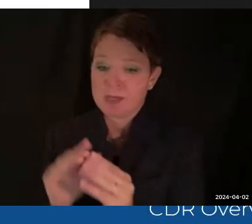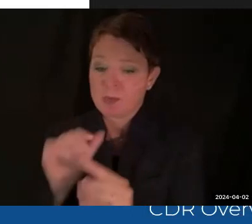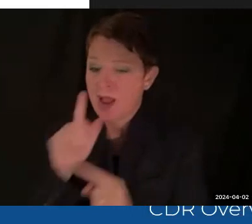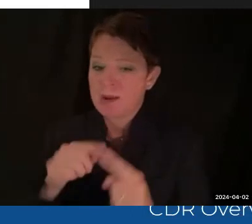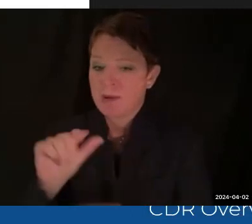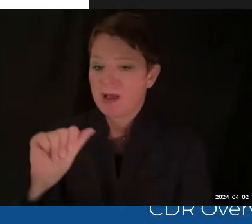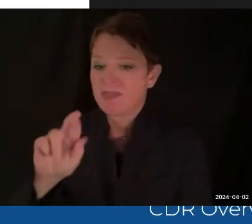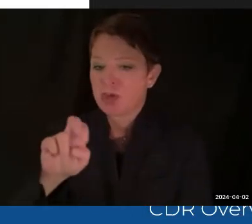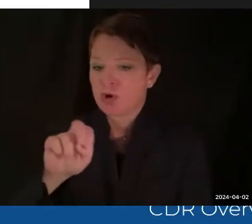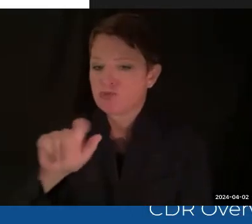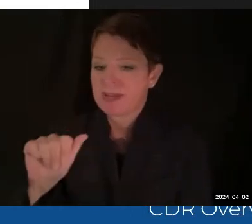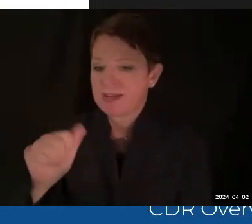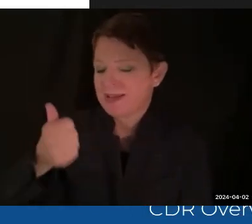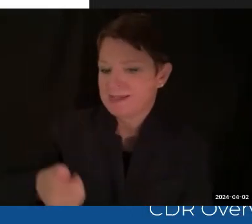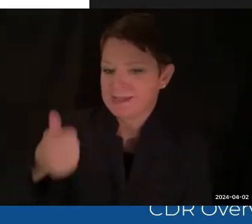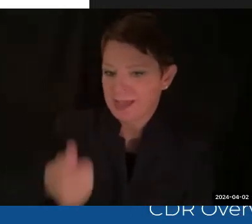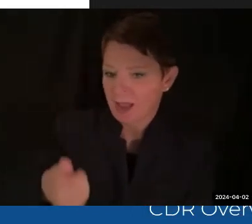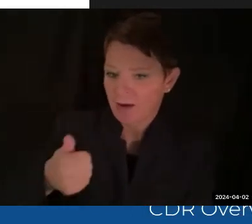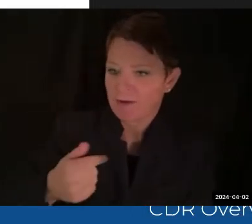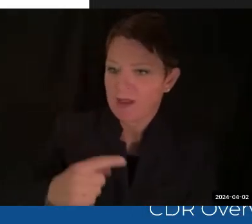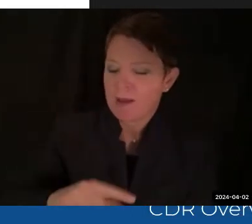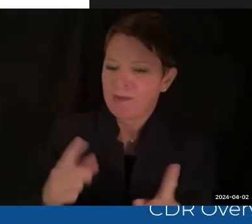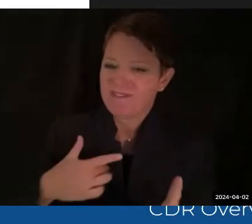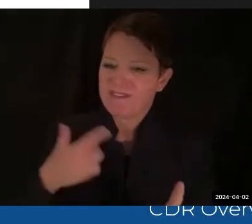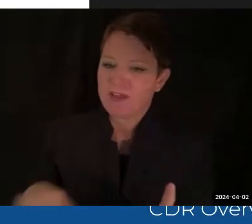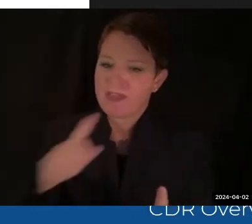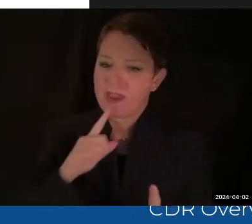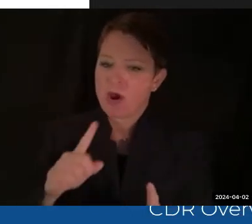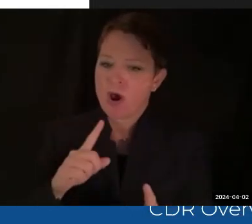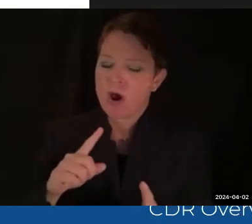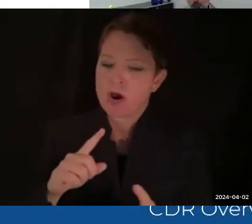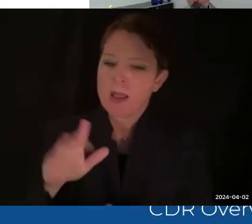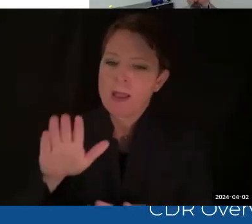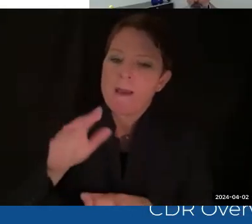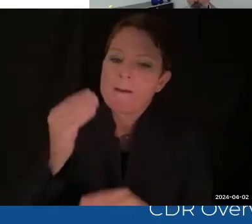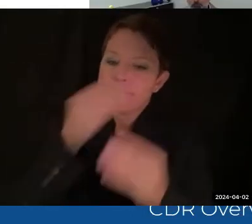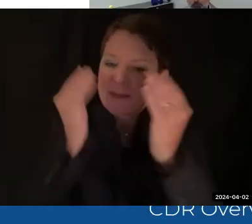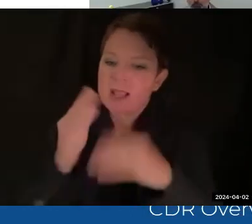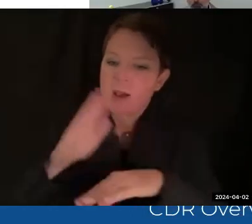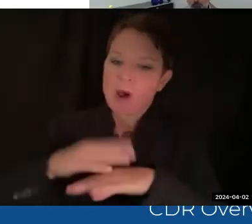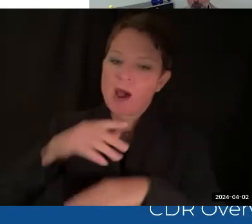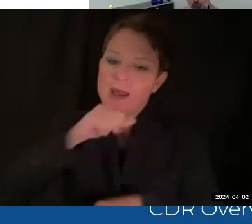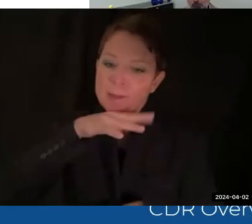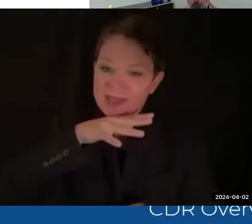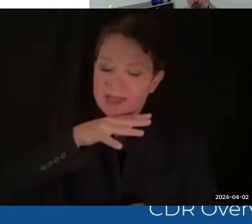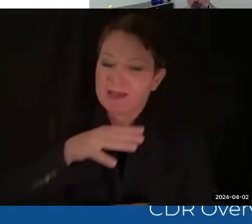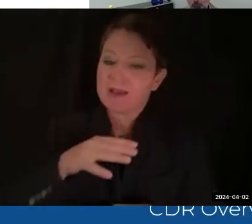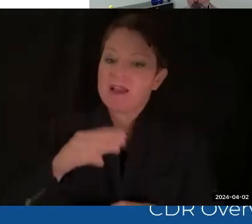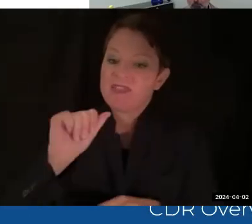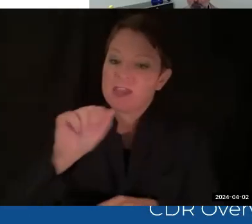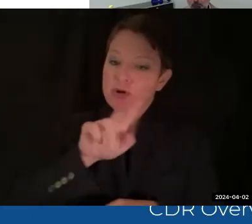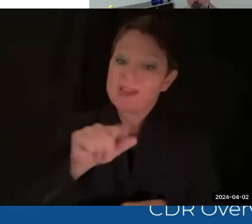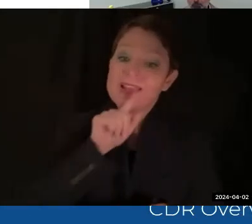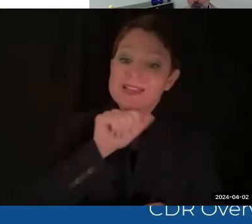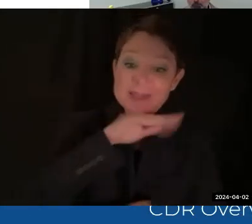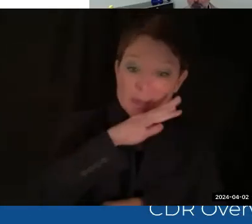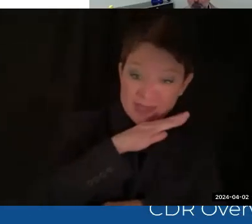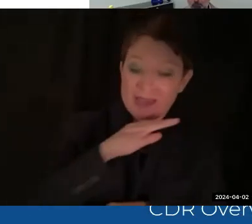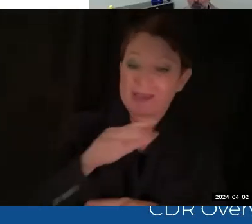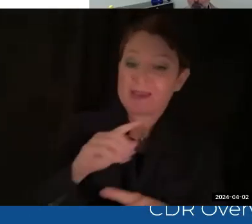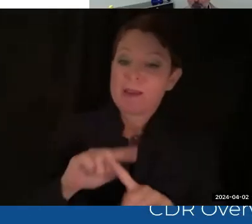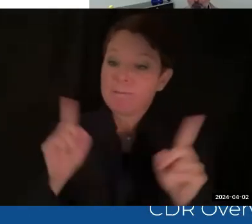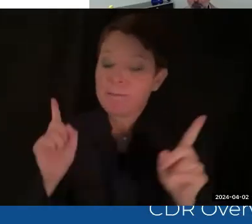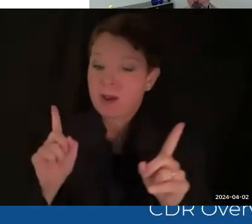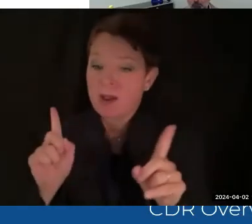the arena and feel like they are makeup on a pig, the arena being the pig in this, and